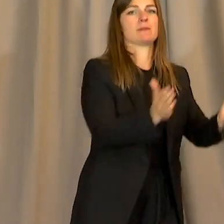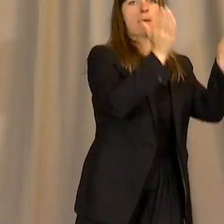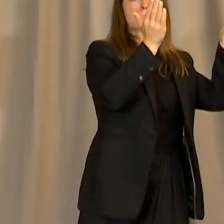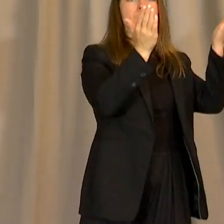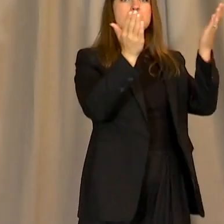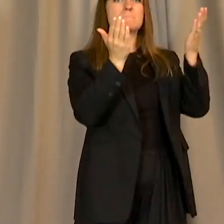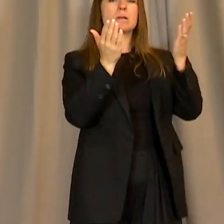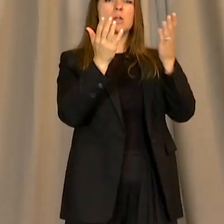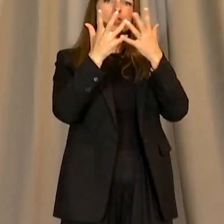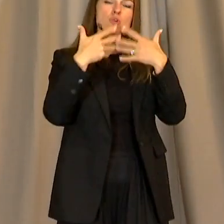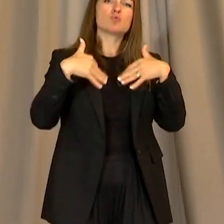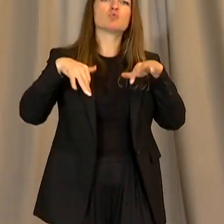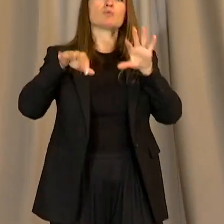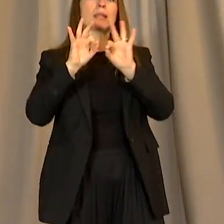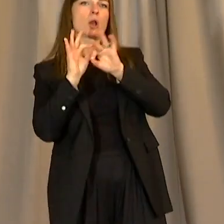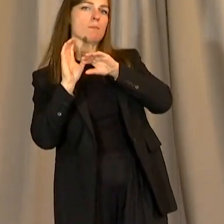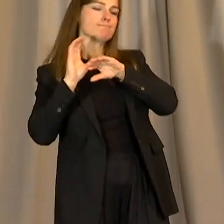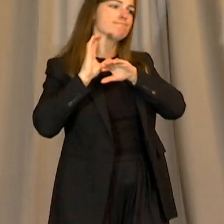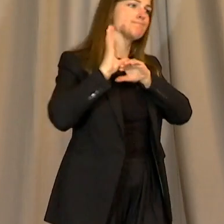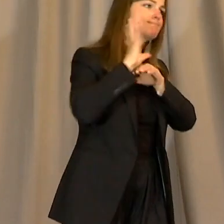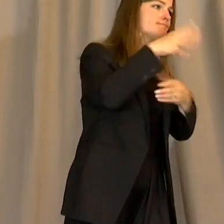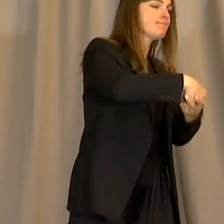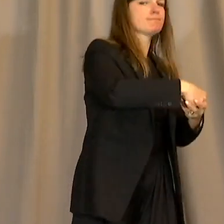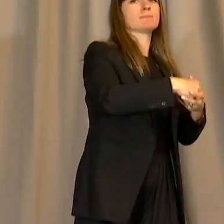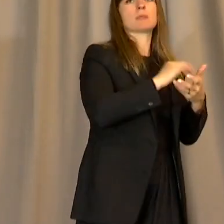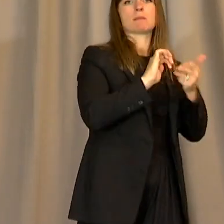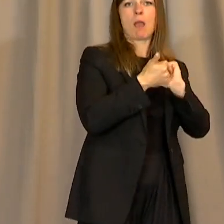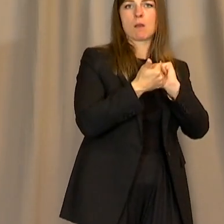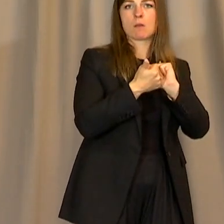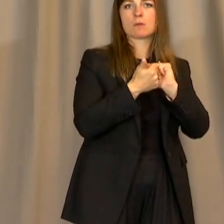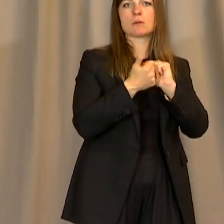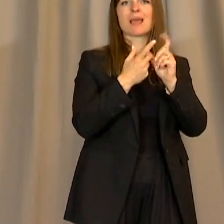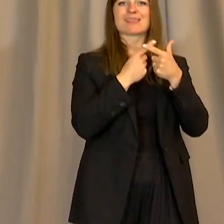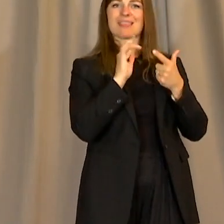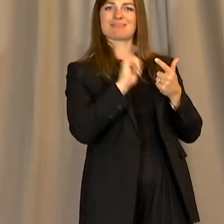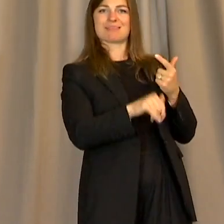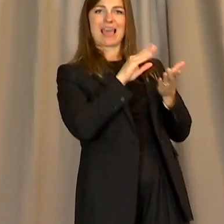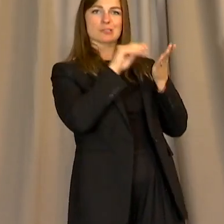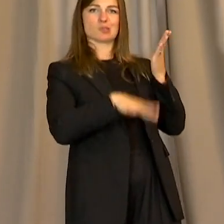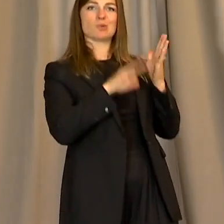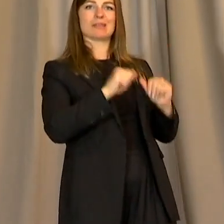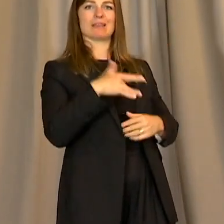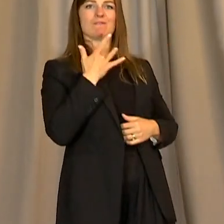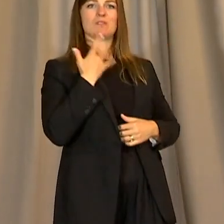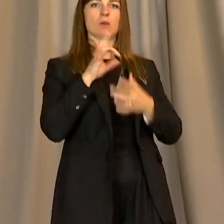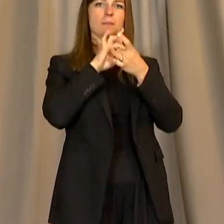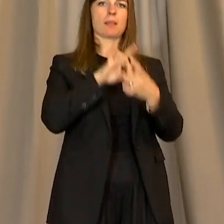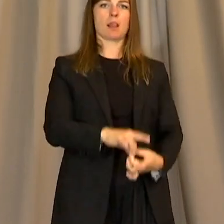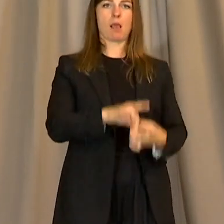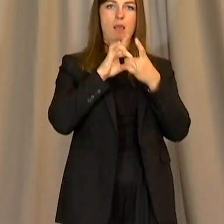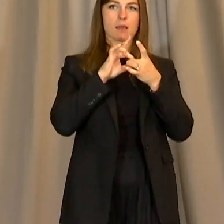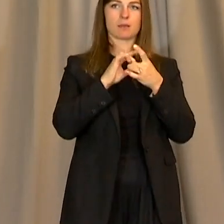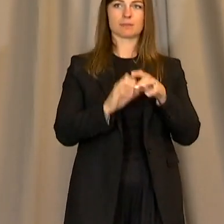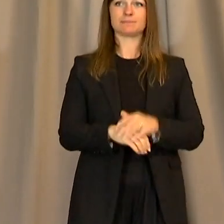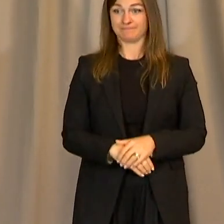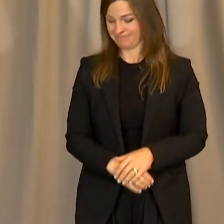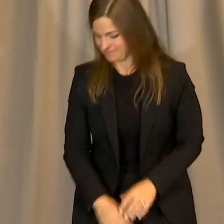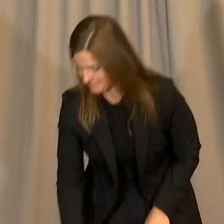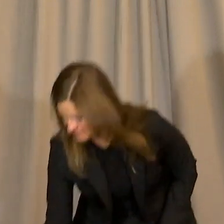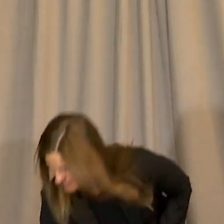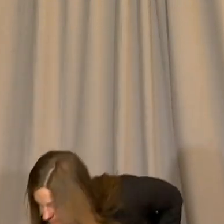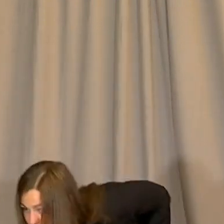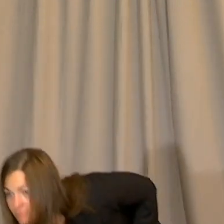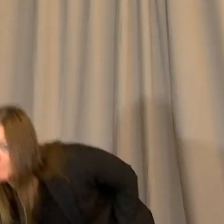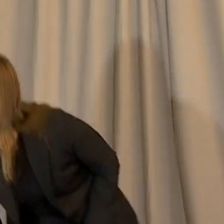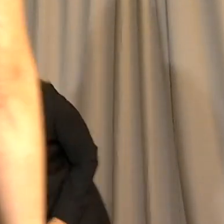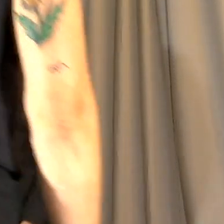criticality, all of those things, so that that student feels that sense of belonging. Thank